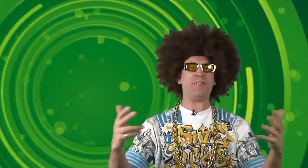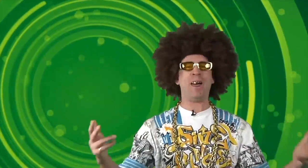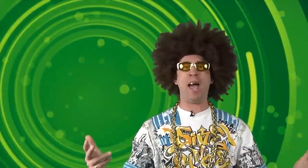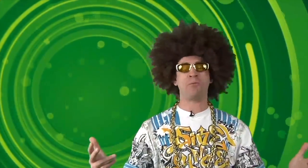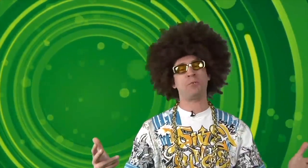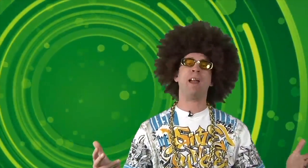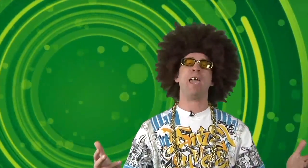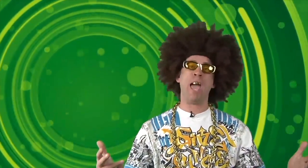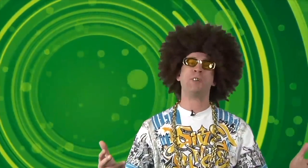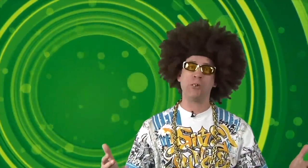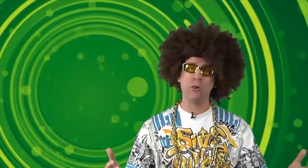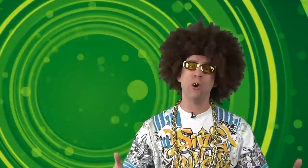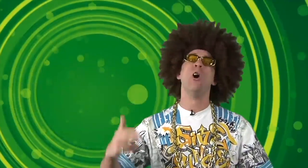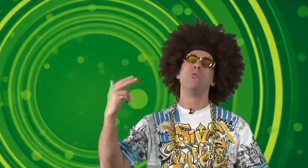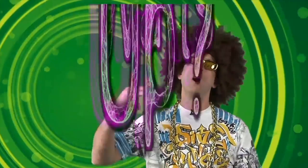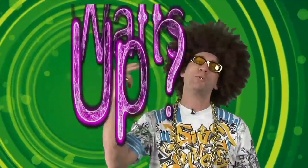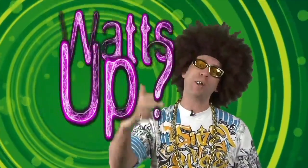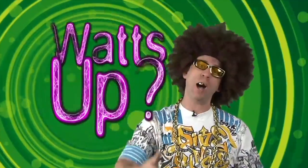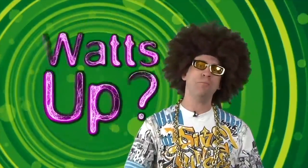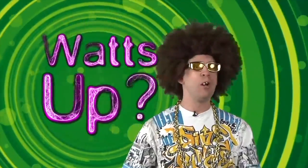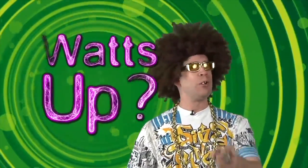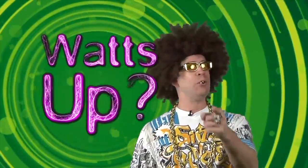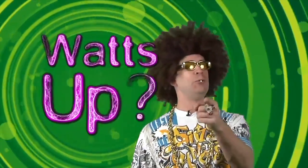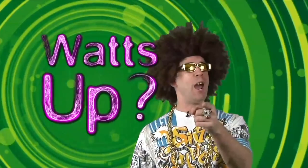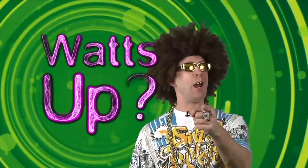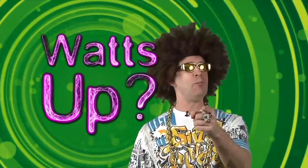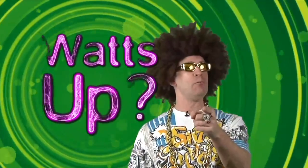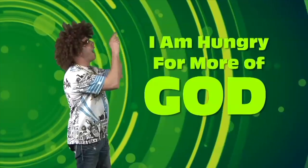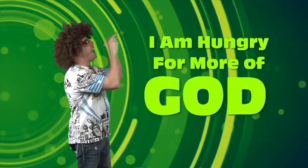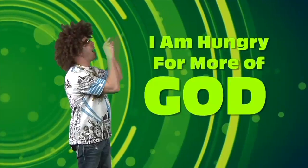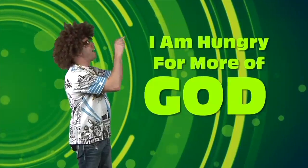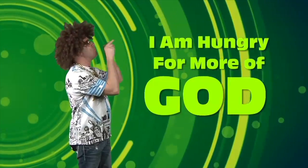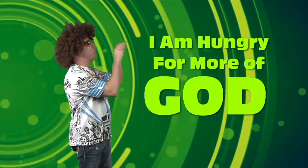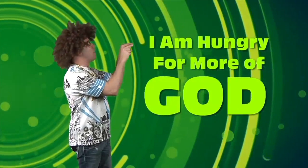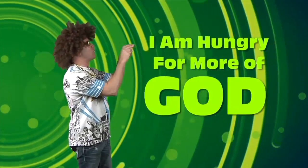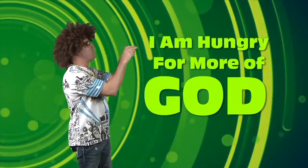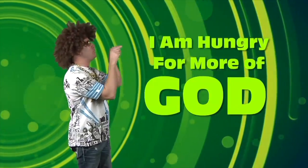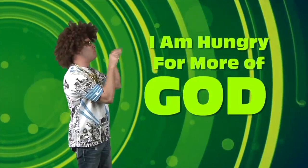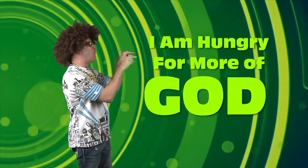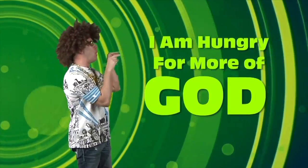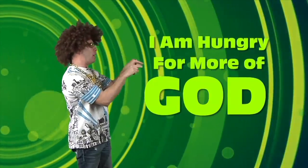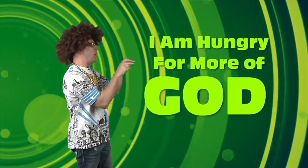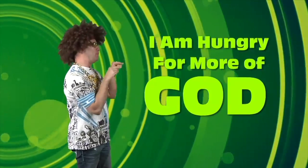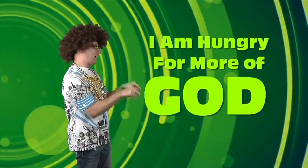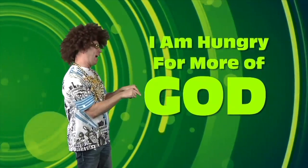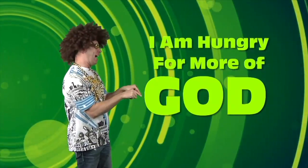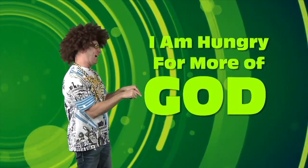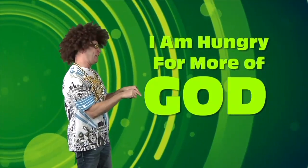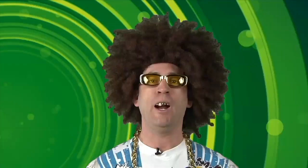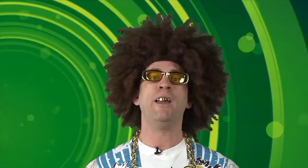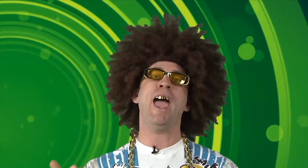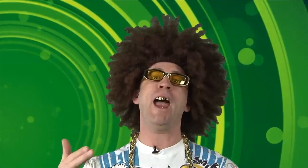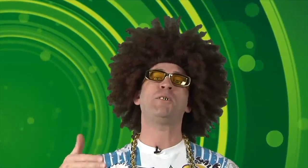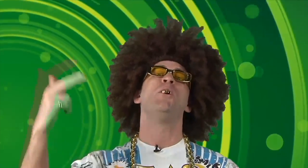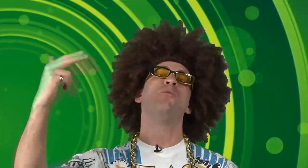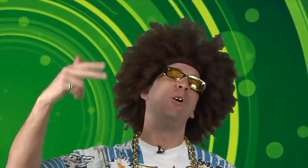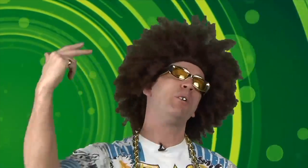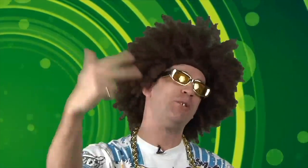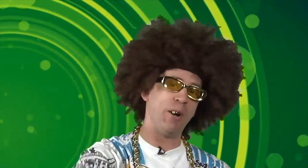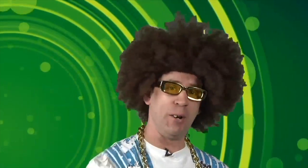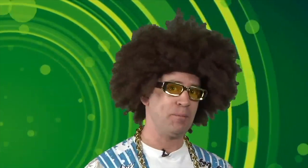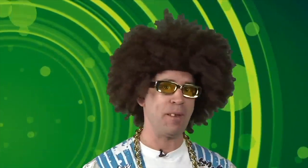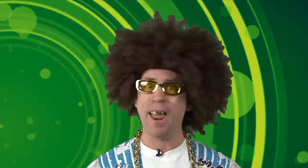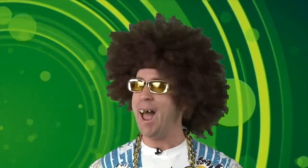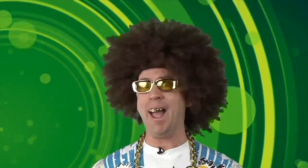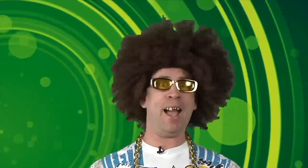mean anytime, somebody asks you, what's up? You tell them, I am hungry for more of God. And that's